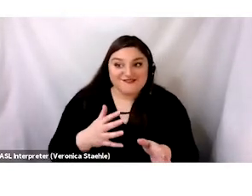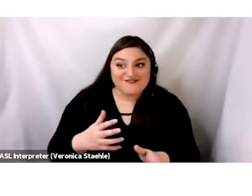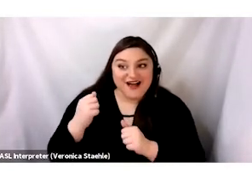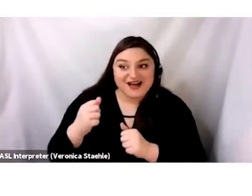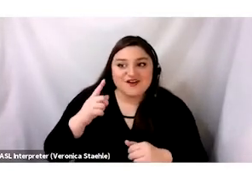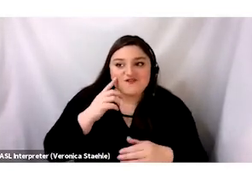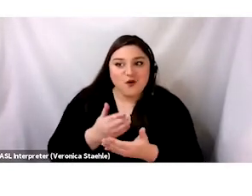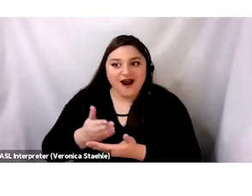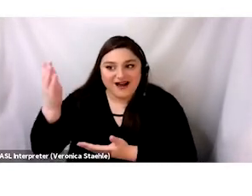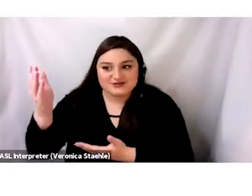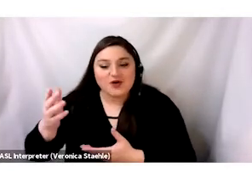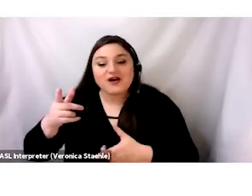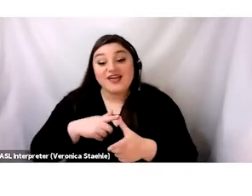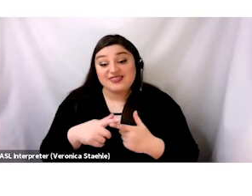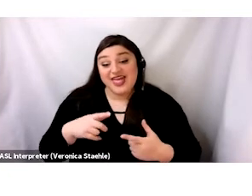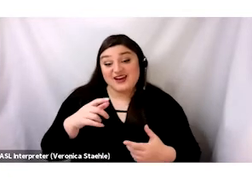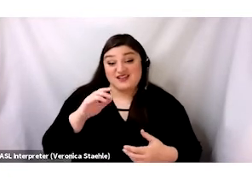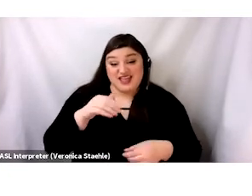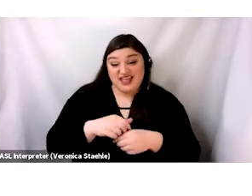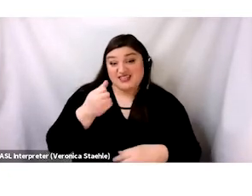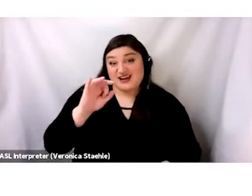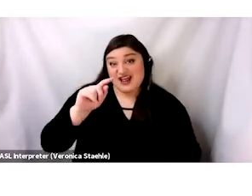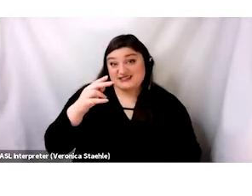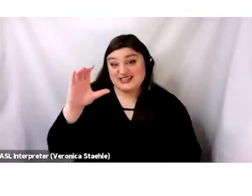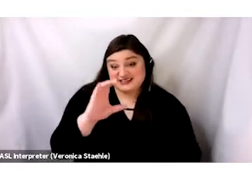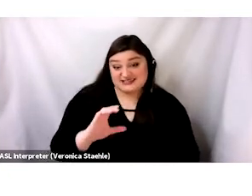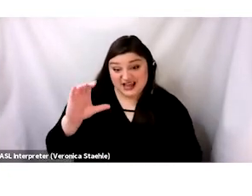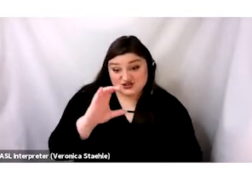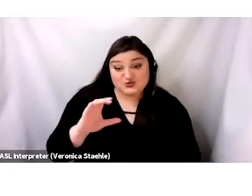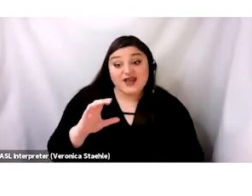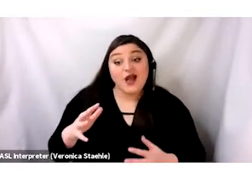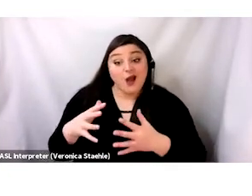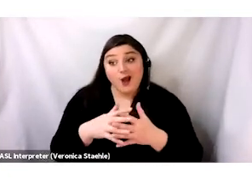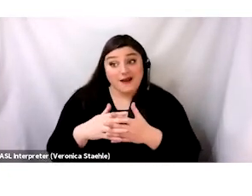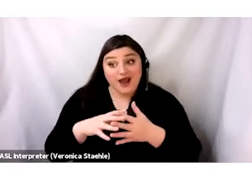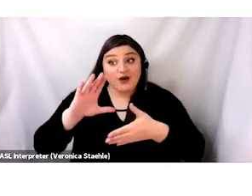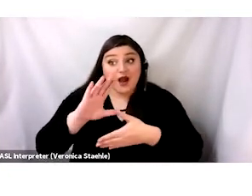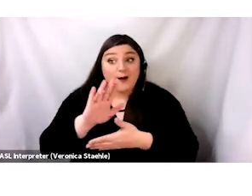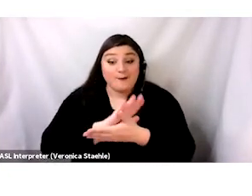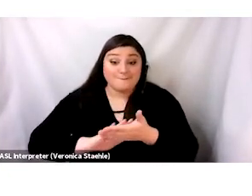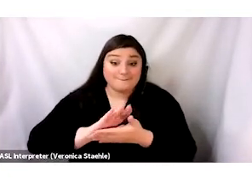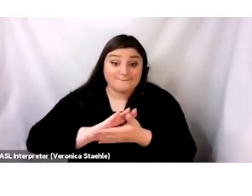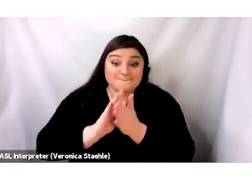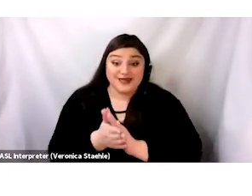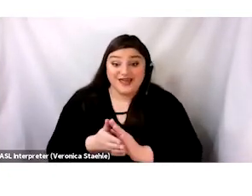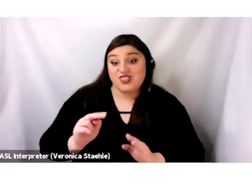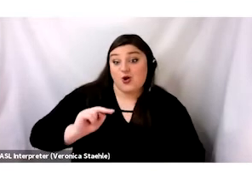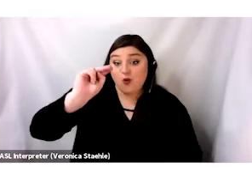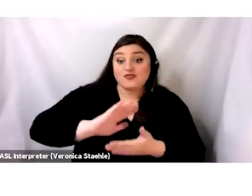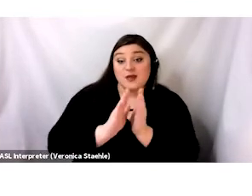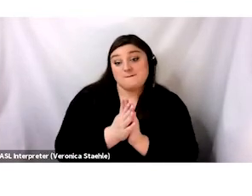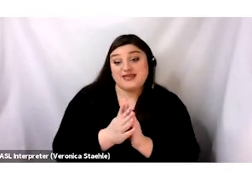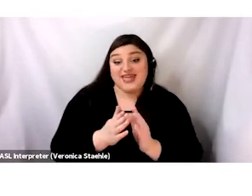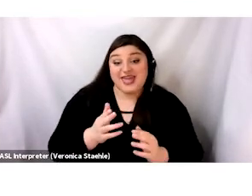was America's leading export. For the North, especially New England, cotton's rise meant a steady supply of raw materials for